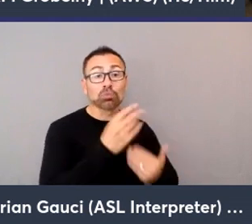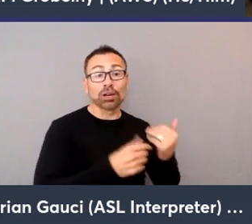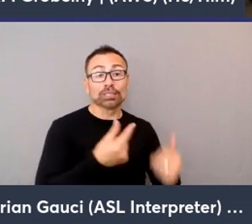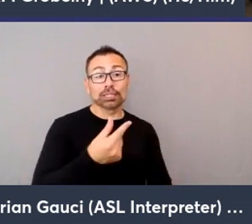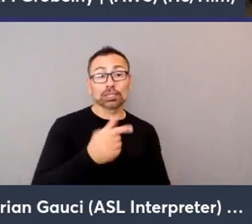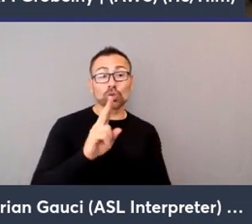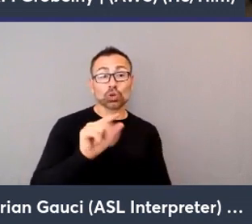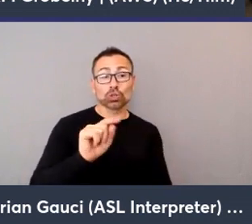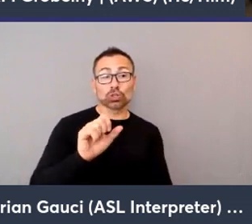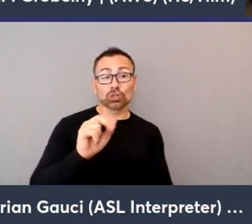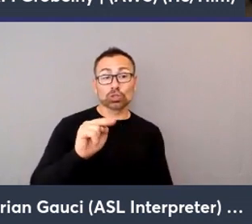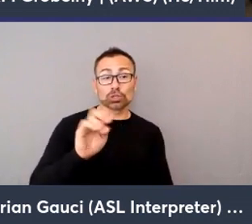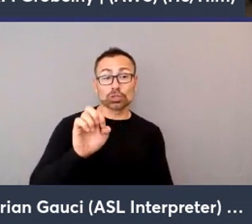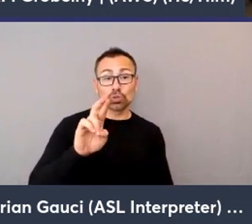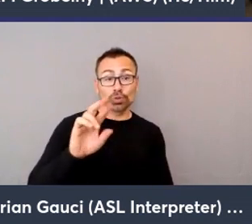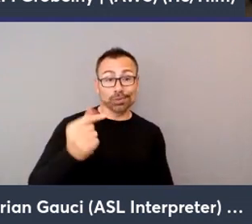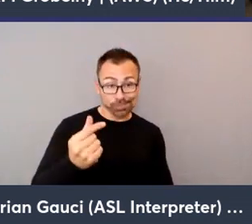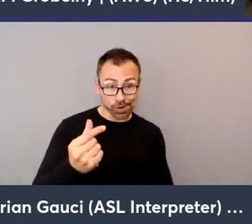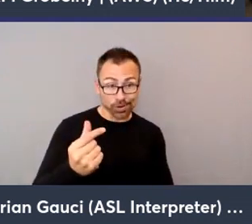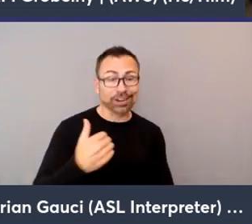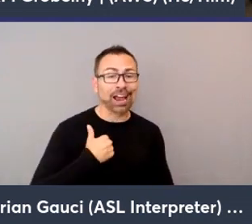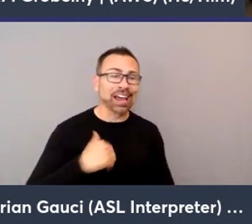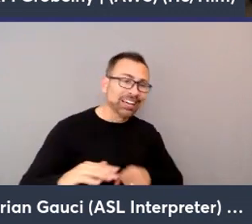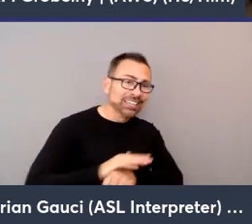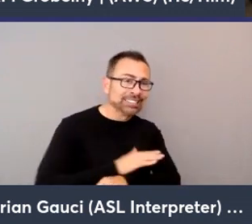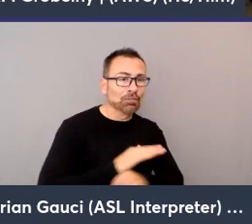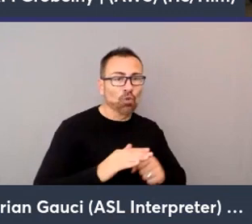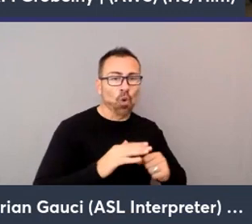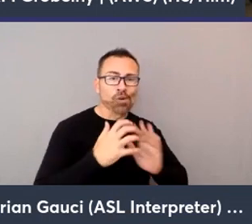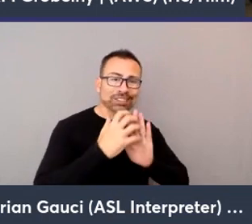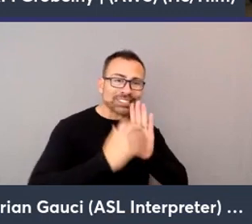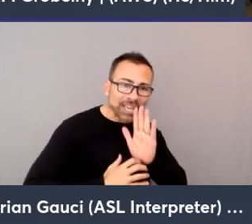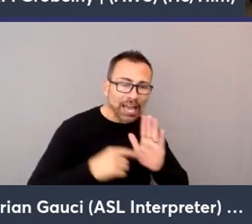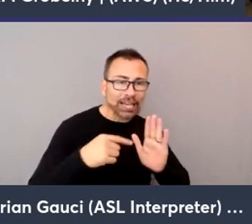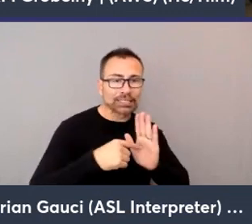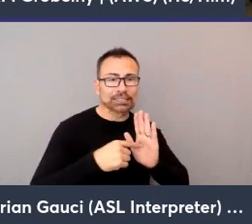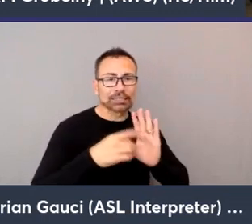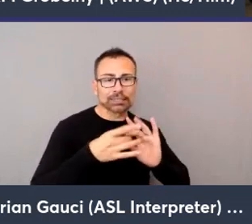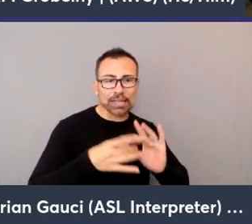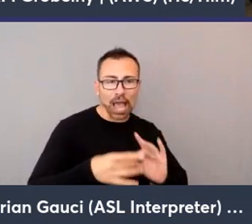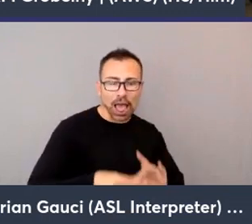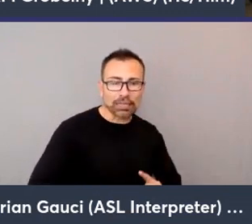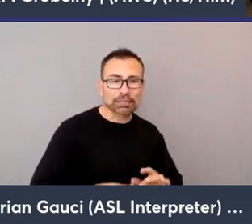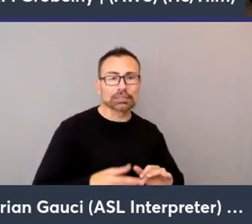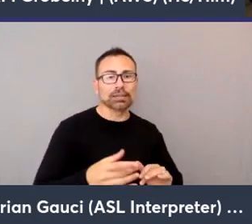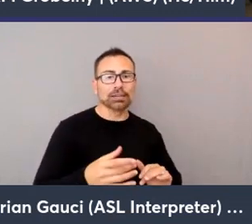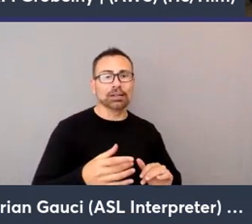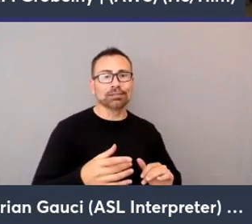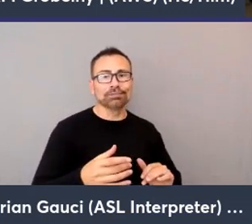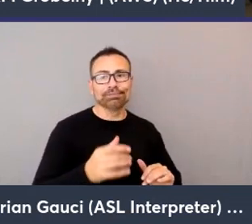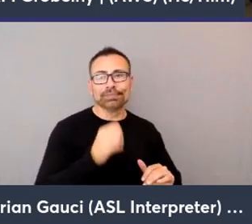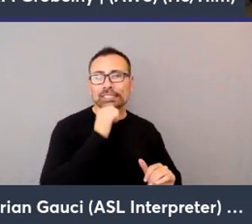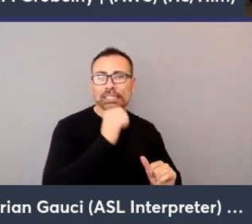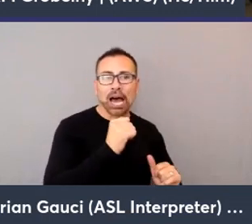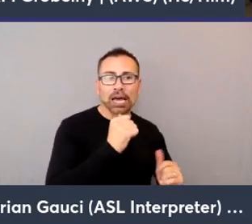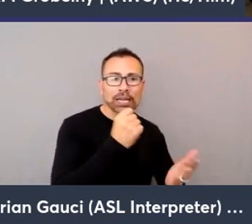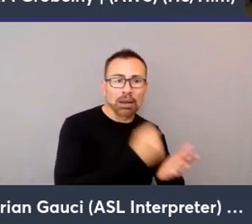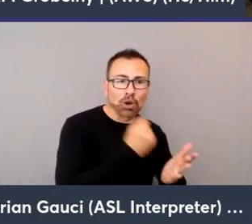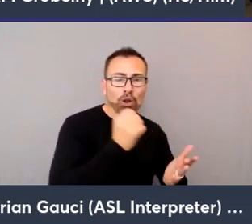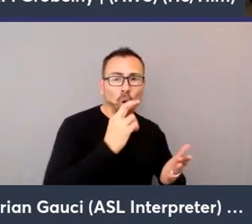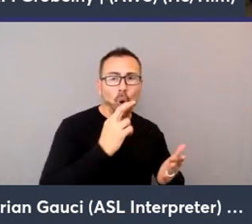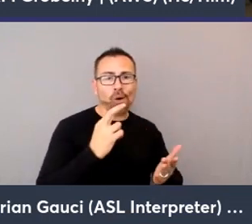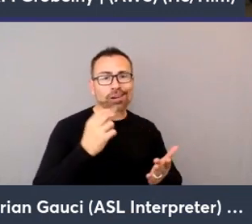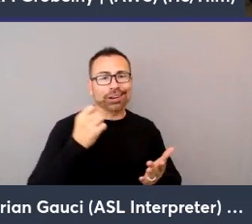like full text of non-copyrighted or things that have expired copyrighted books, right? And